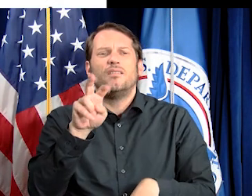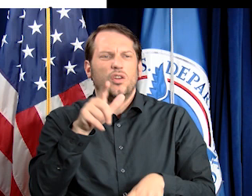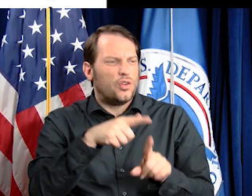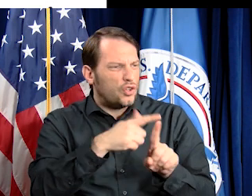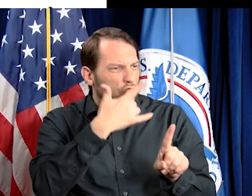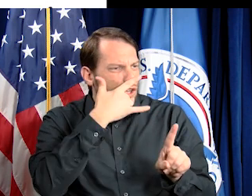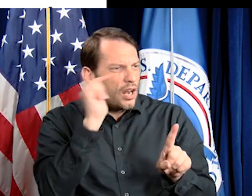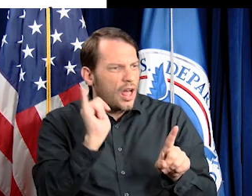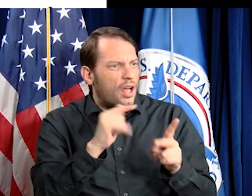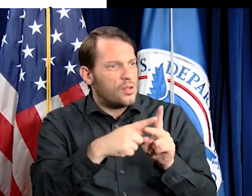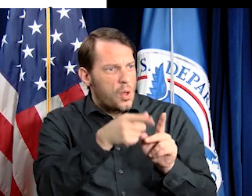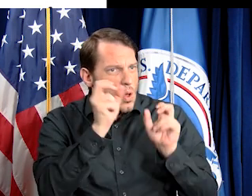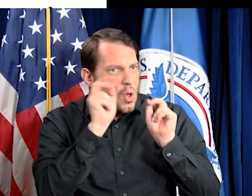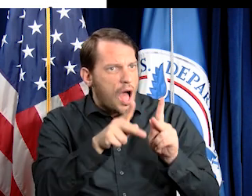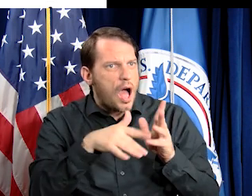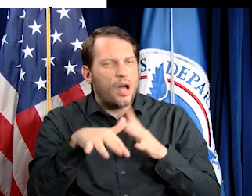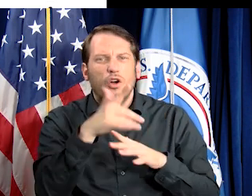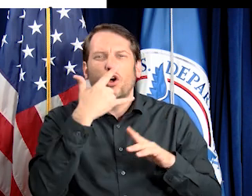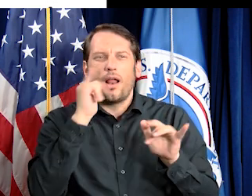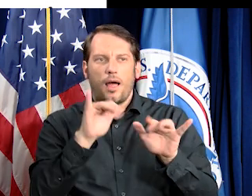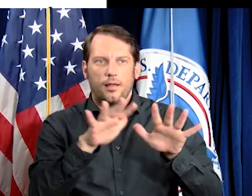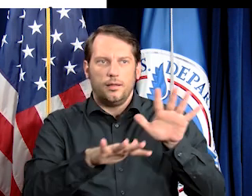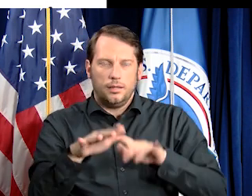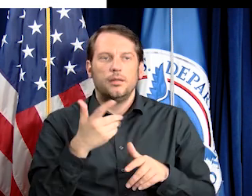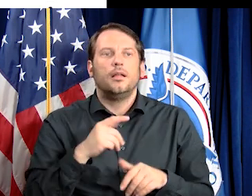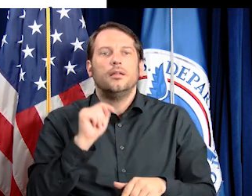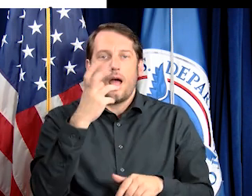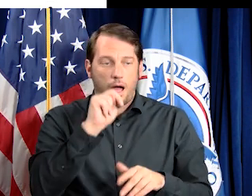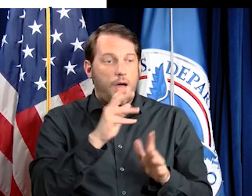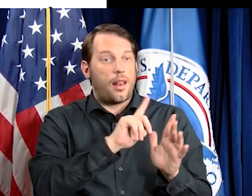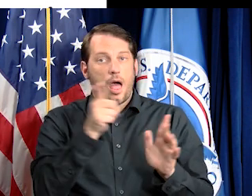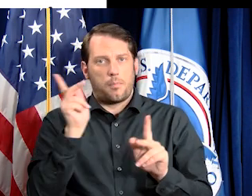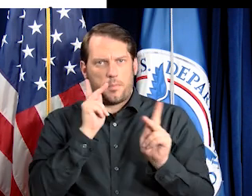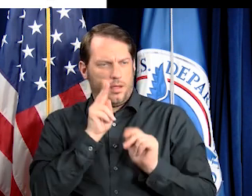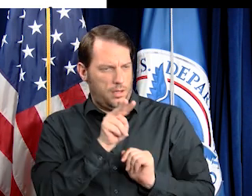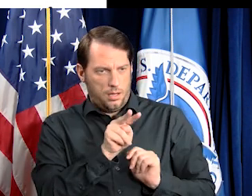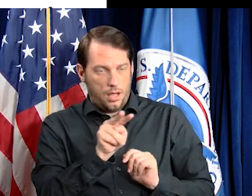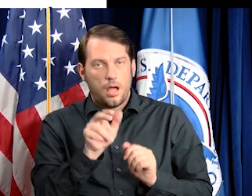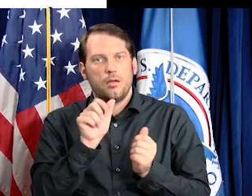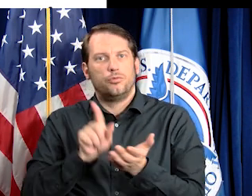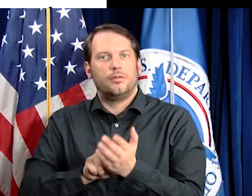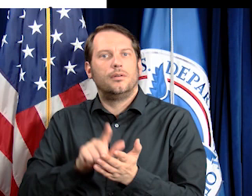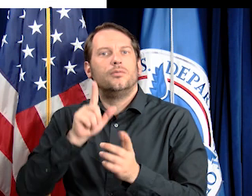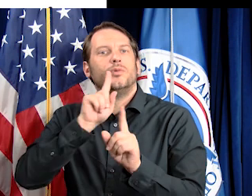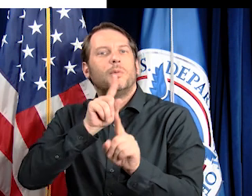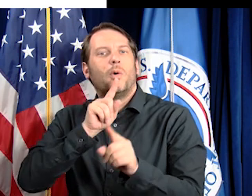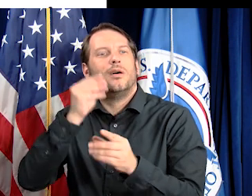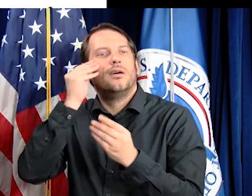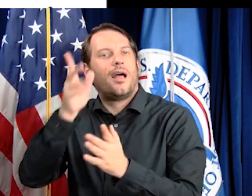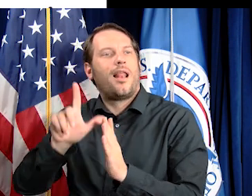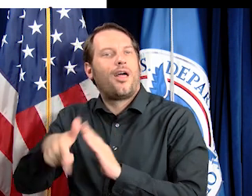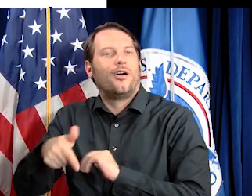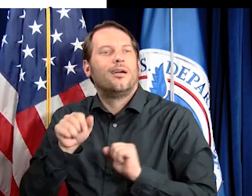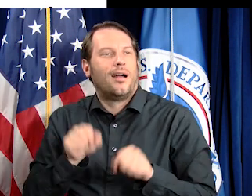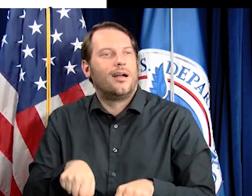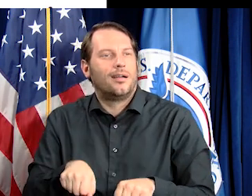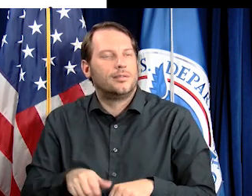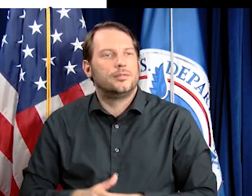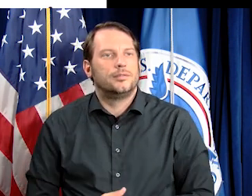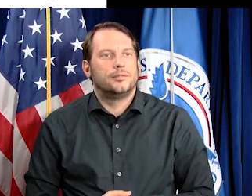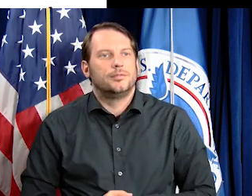This led to a couple of different papers, but what I realized in conducting this survey was how important spatial